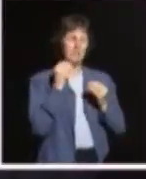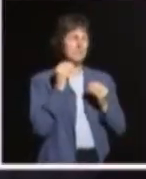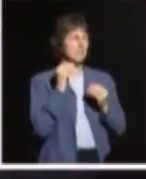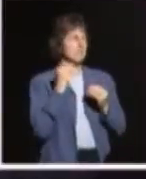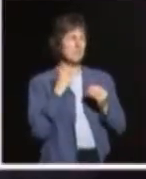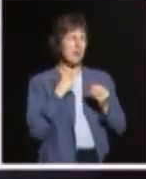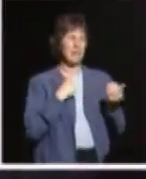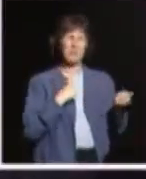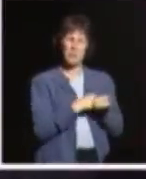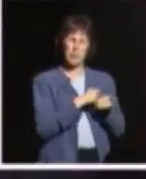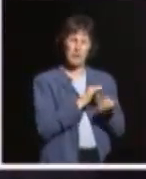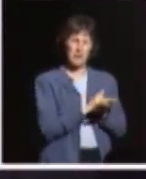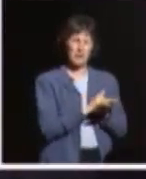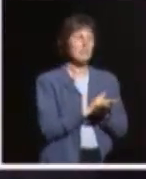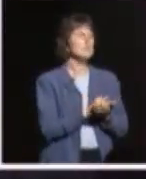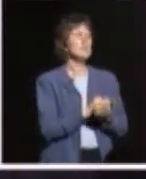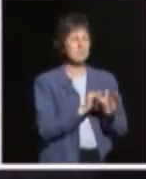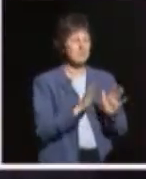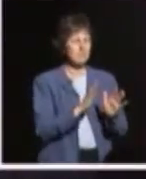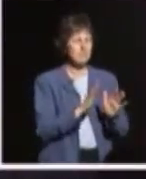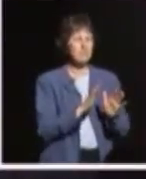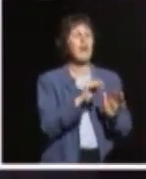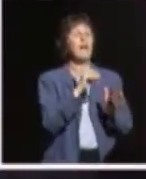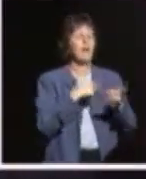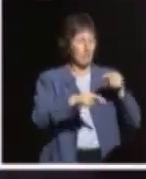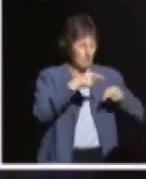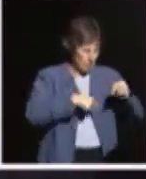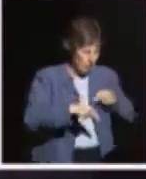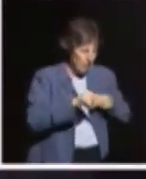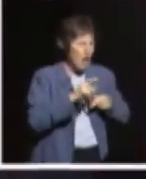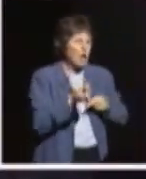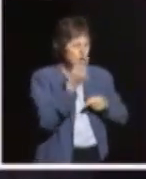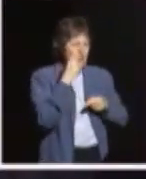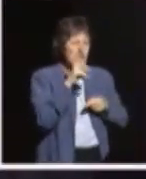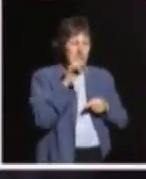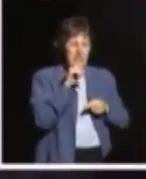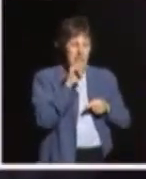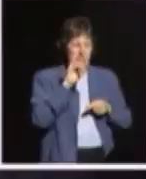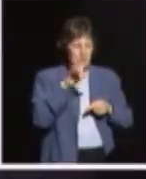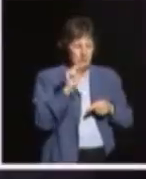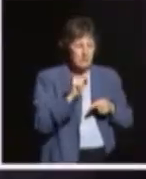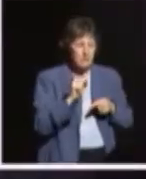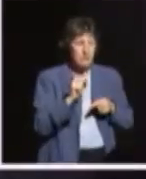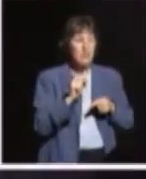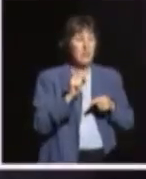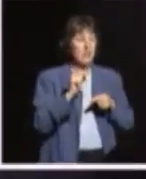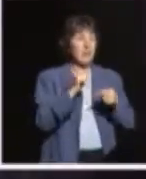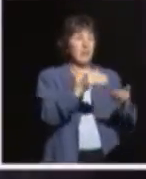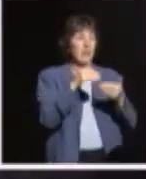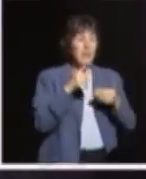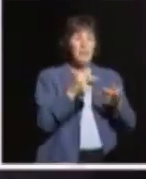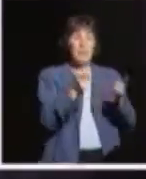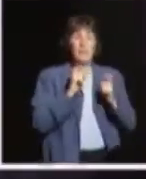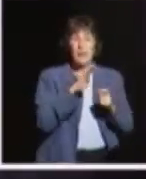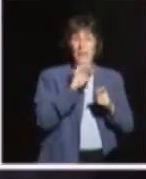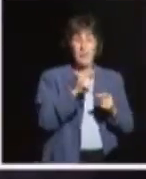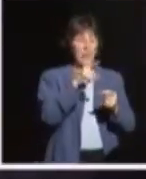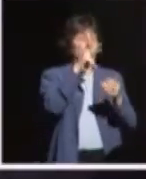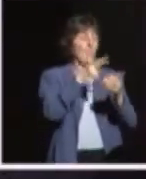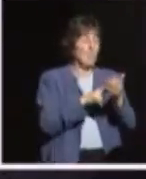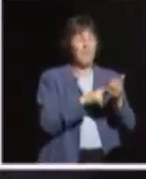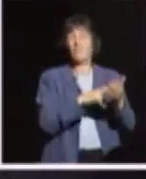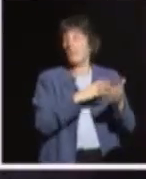without knowing the details, it would be difficult to say, yes, I support it, and then read it and find out